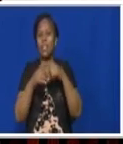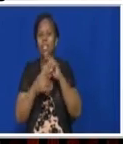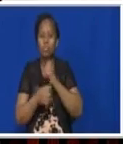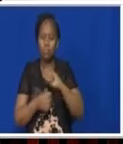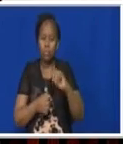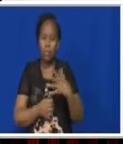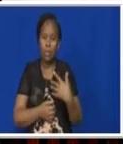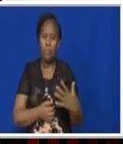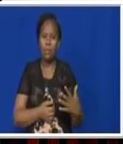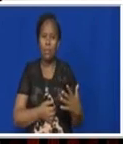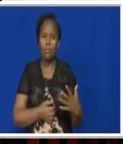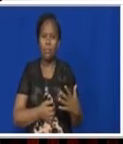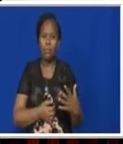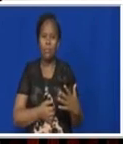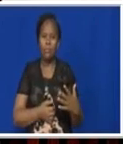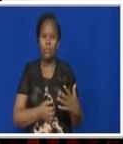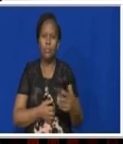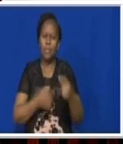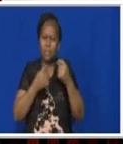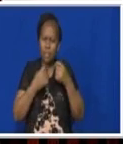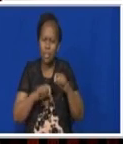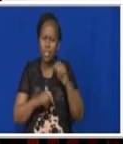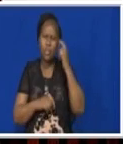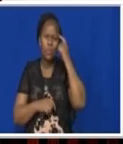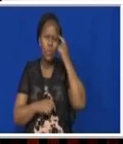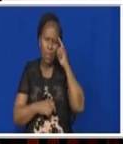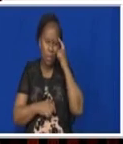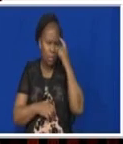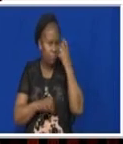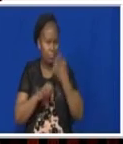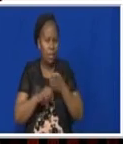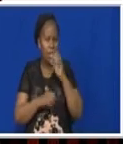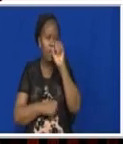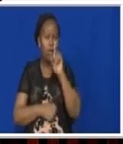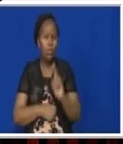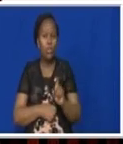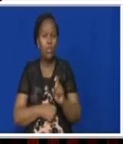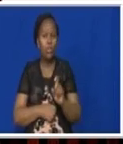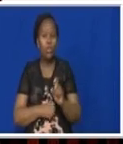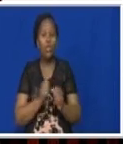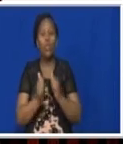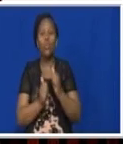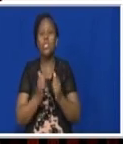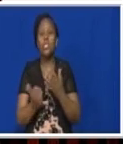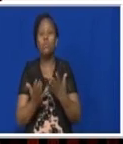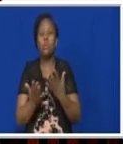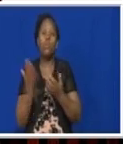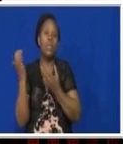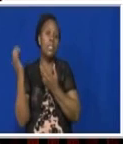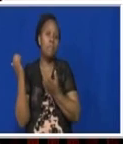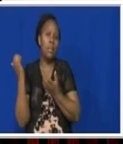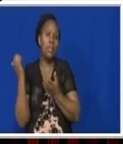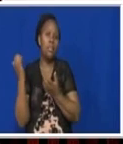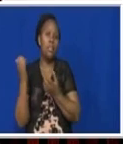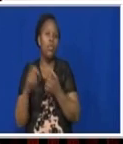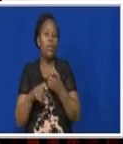on that paper. Try to figure out the questions which you are about to be asked, so that